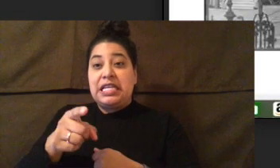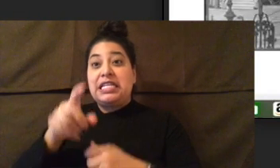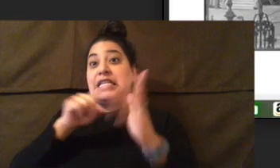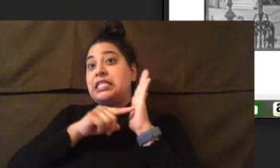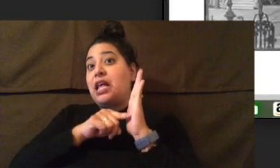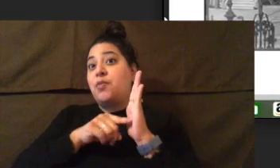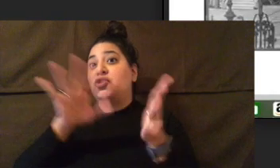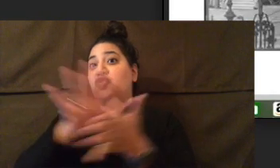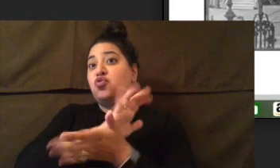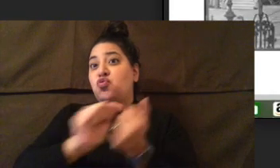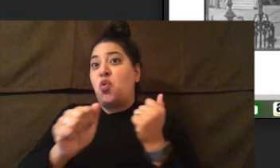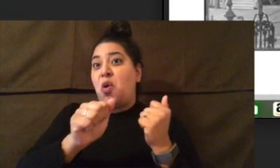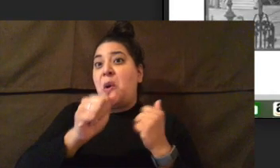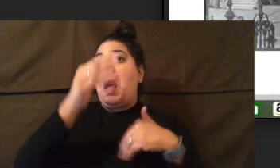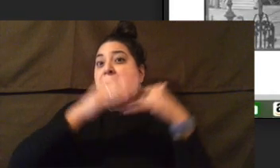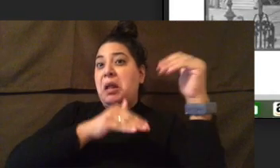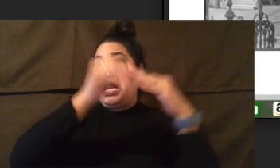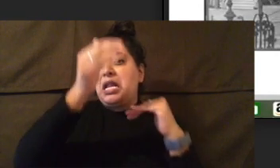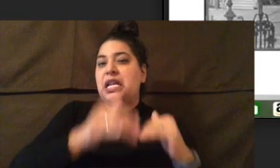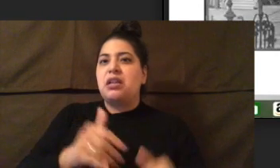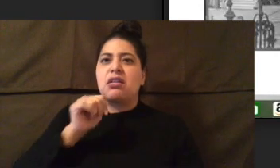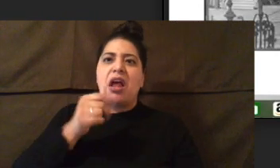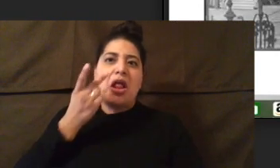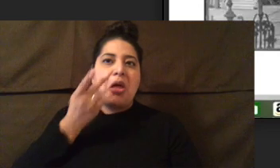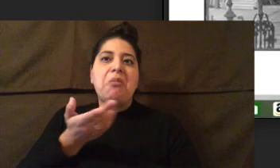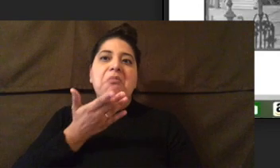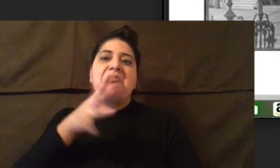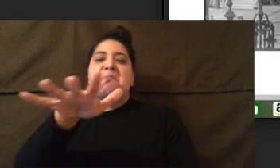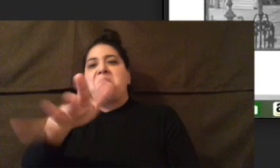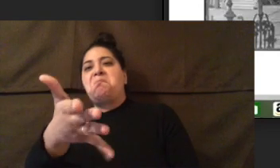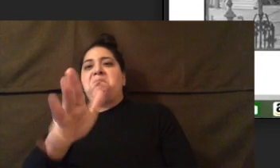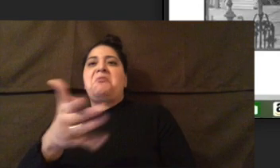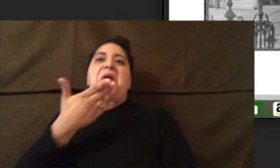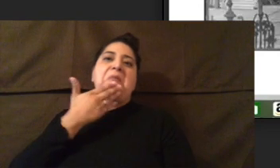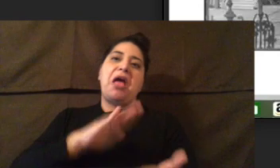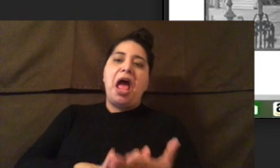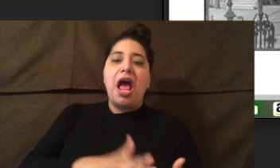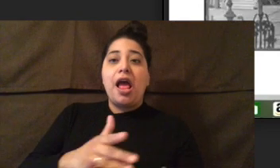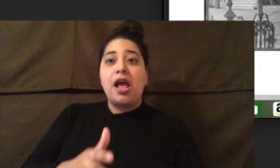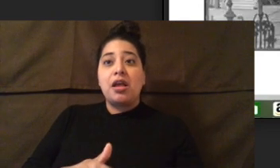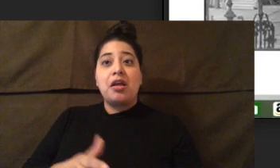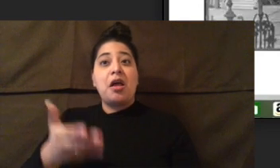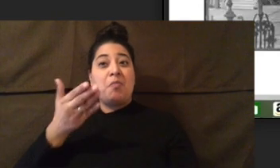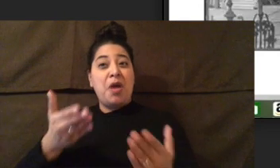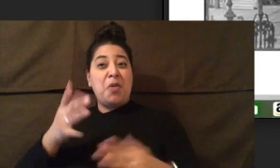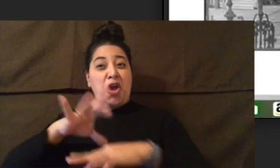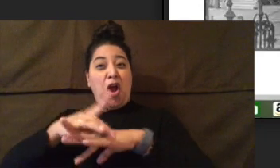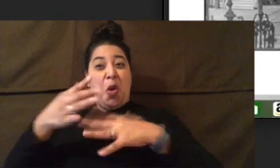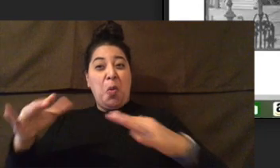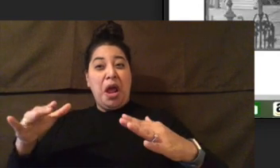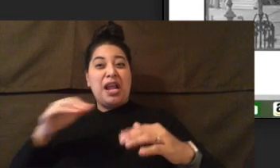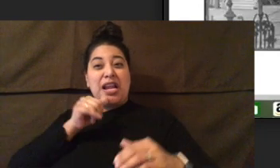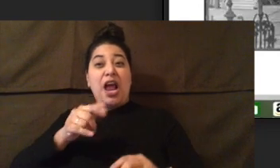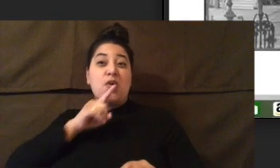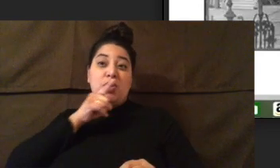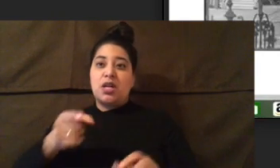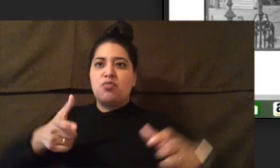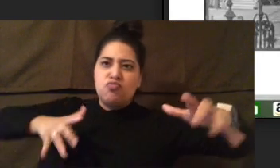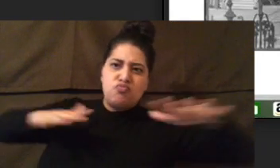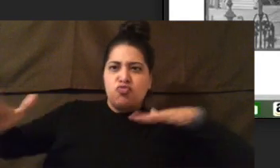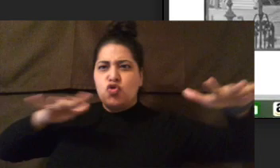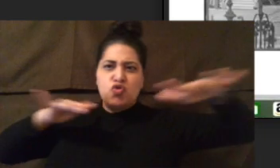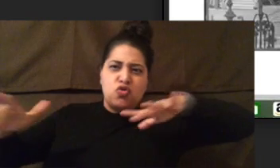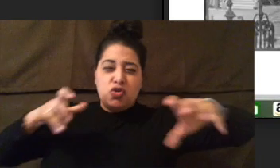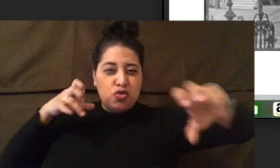of destroying property. It doesn't look too bad, so I can infer that, well, maybe the earthquake that caused this